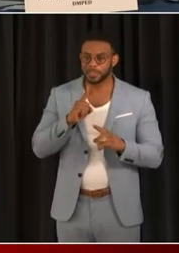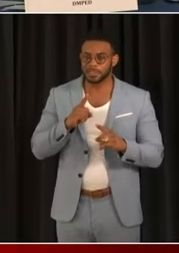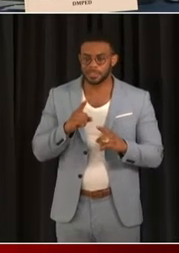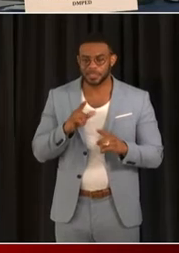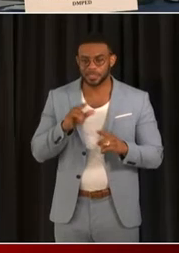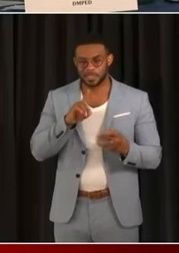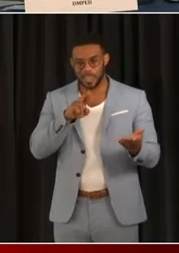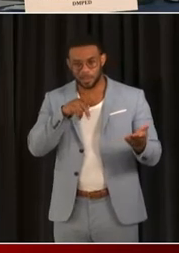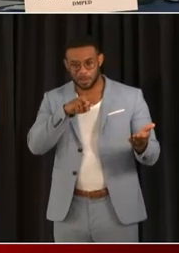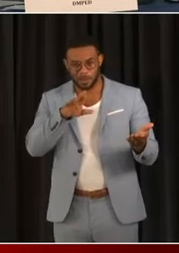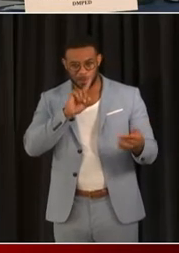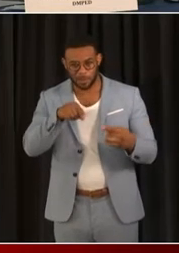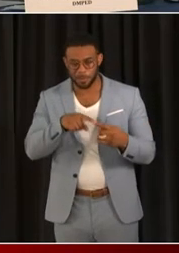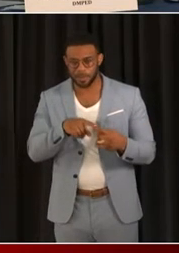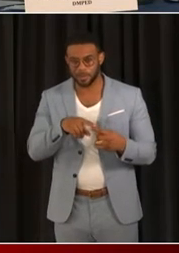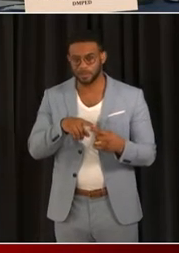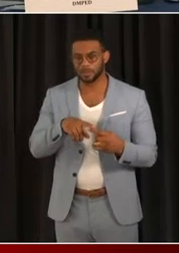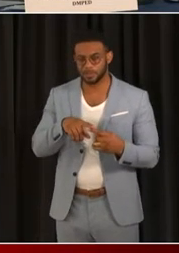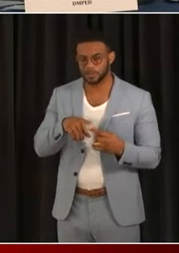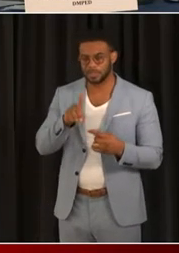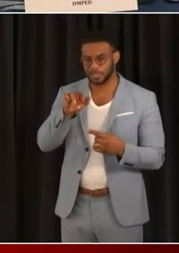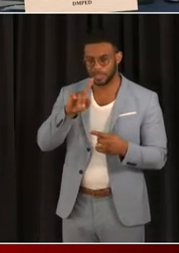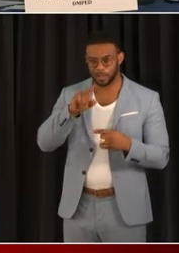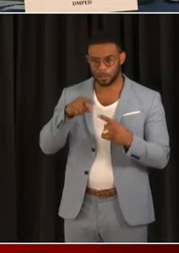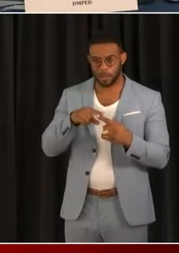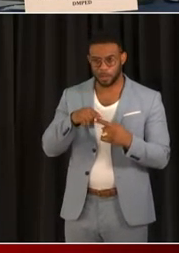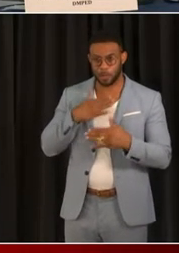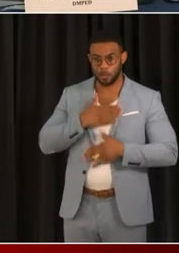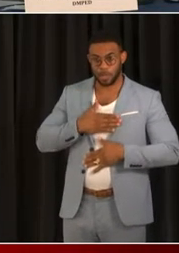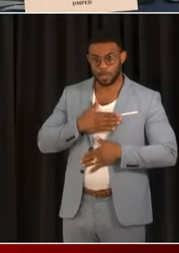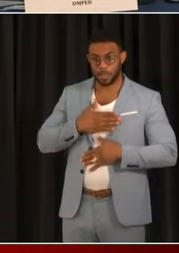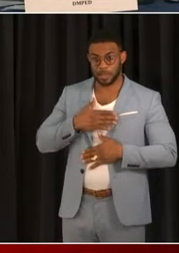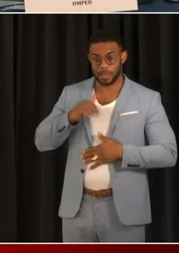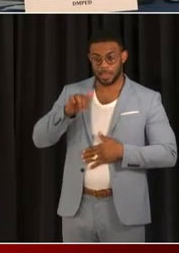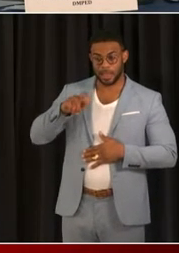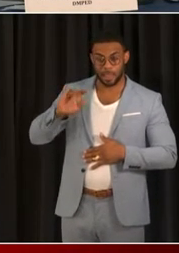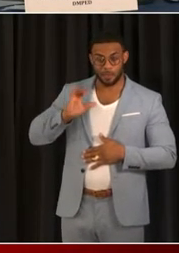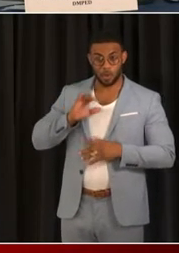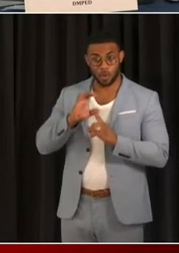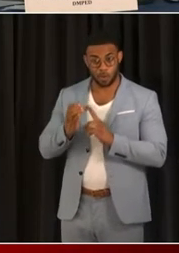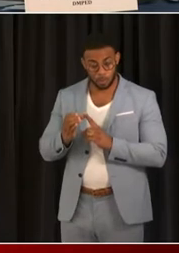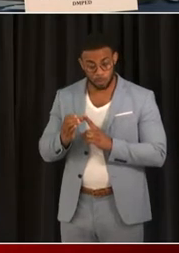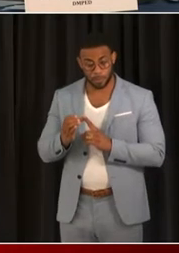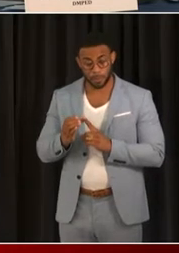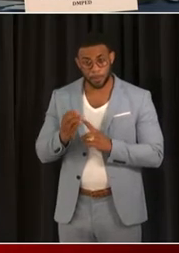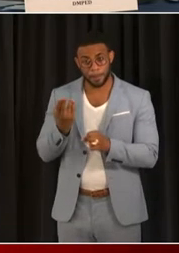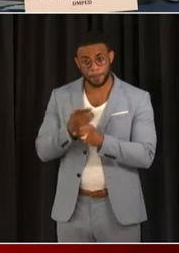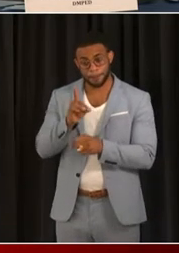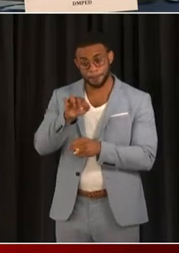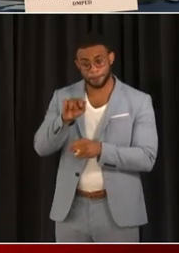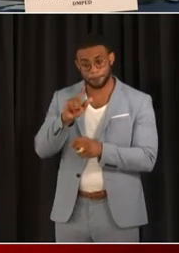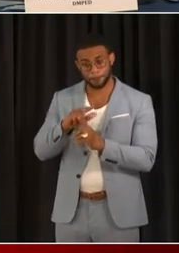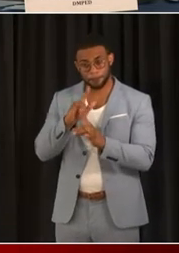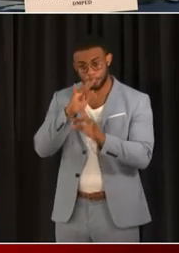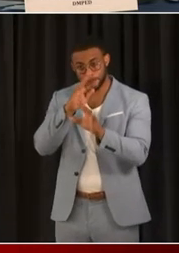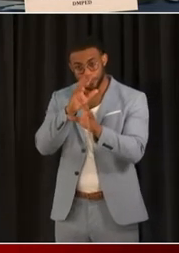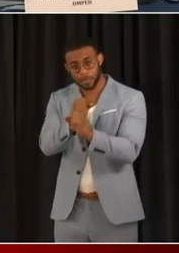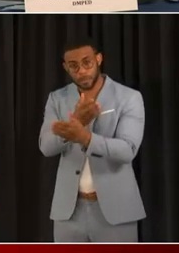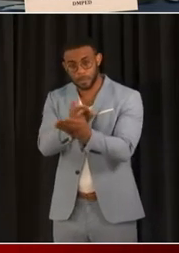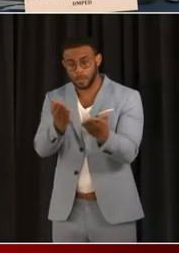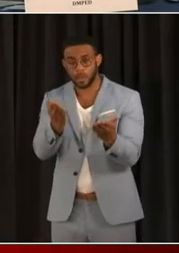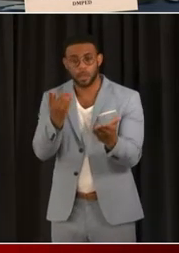about, as Dr. Perry was talking about data and talking about appreciating the asset, using data to